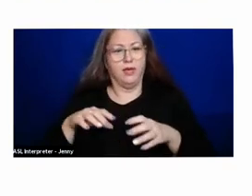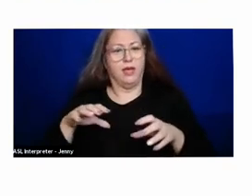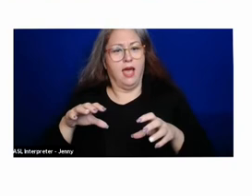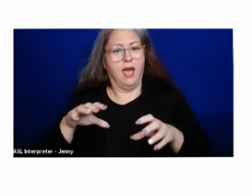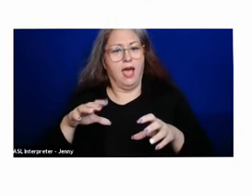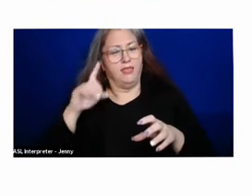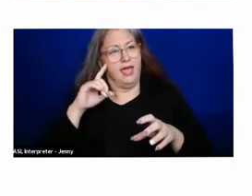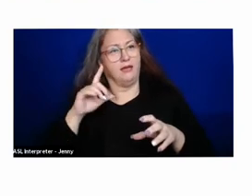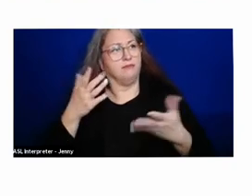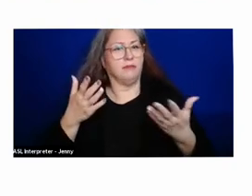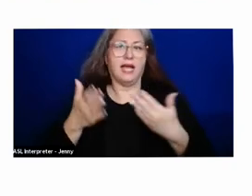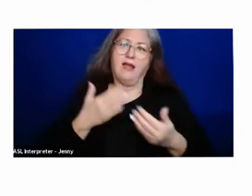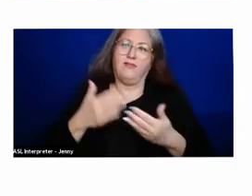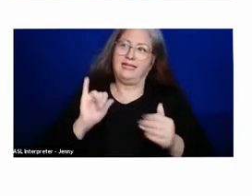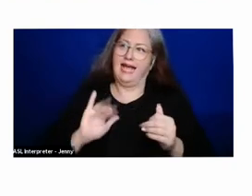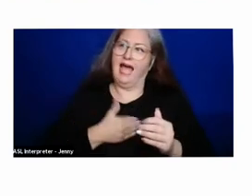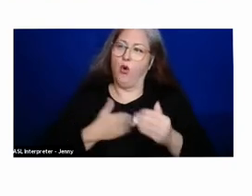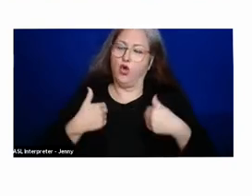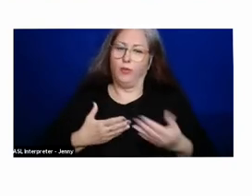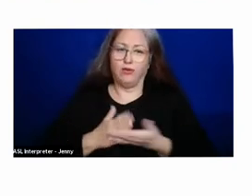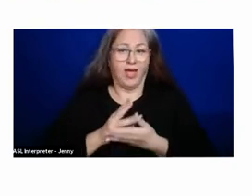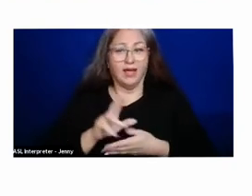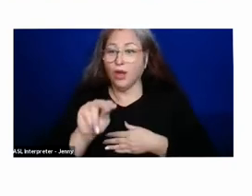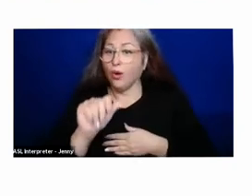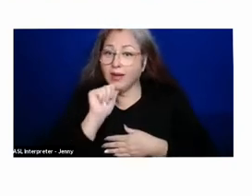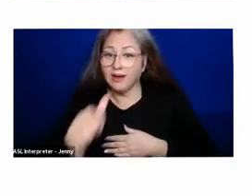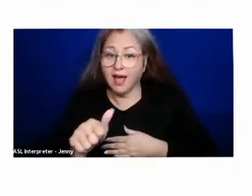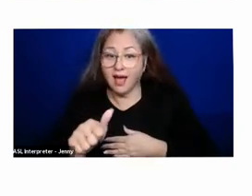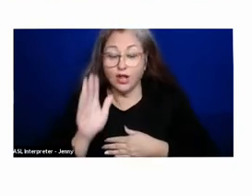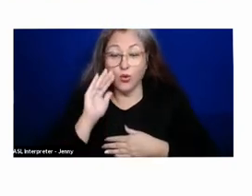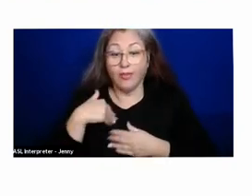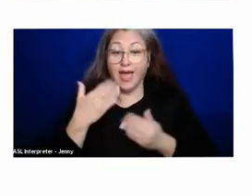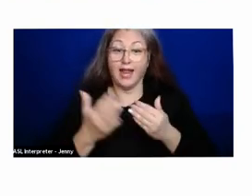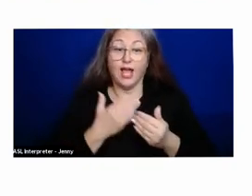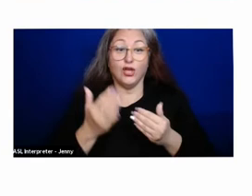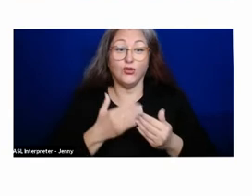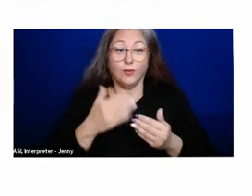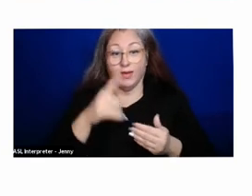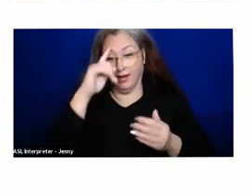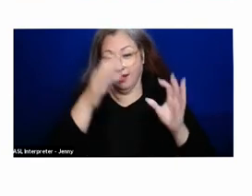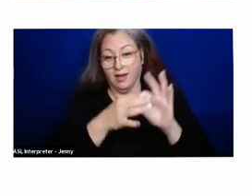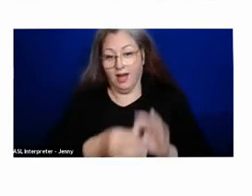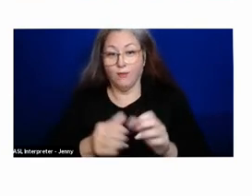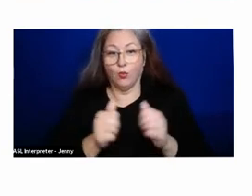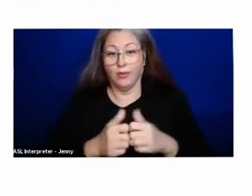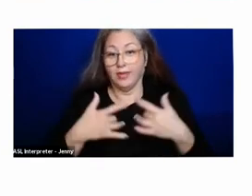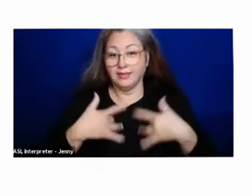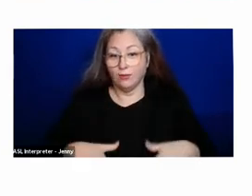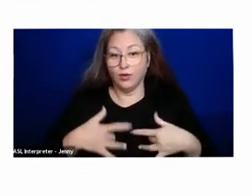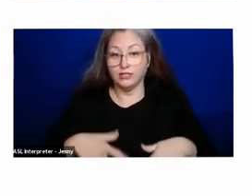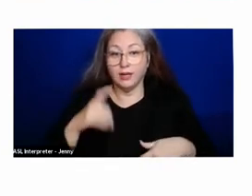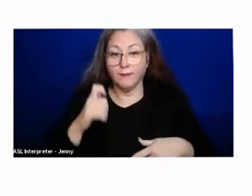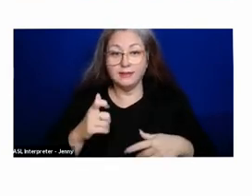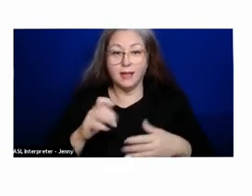human right. It is not. And in fact, many studies show that our convenience culture is tied to depression because everything becomes a